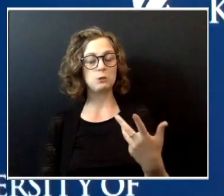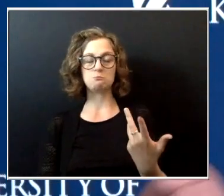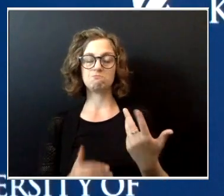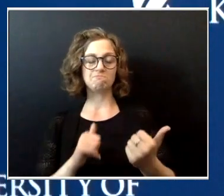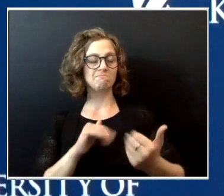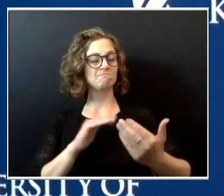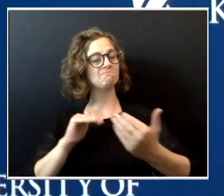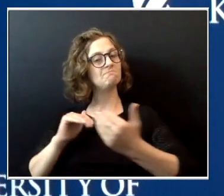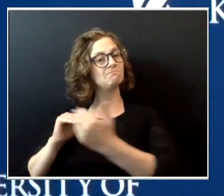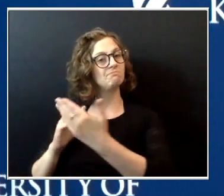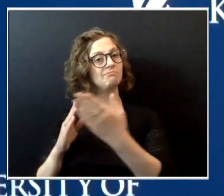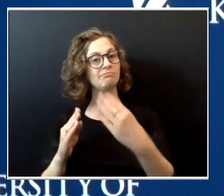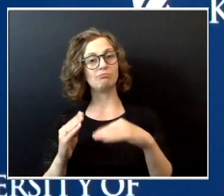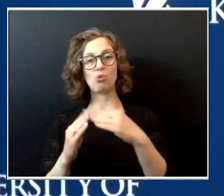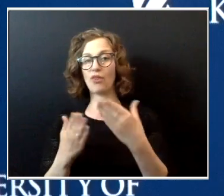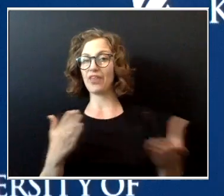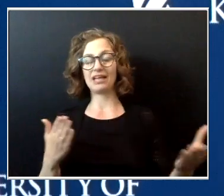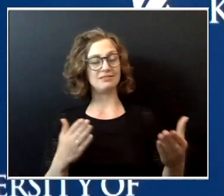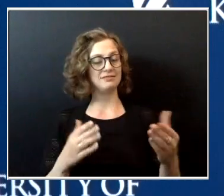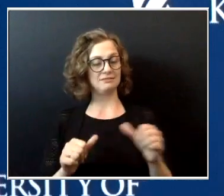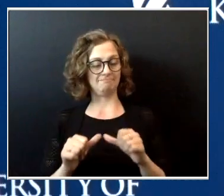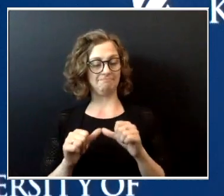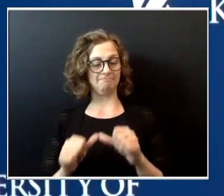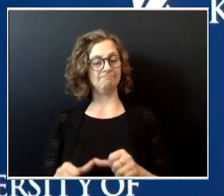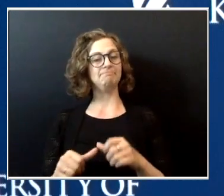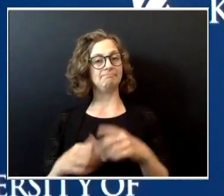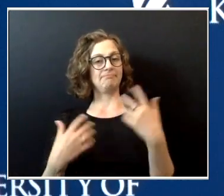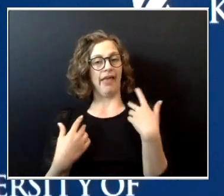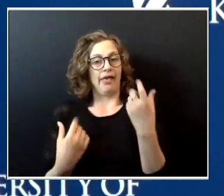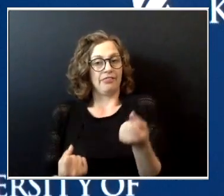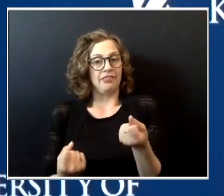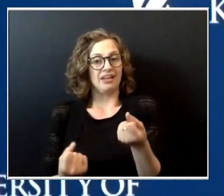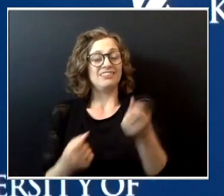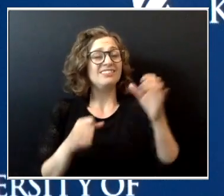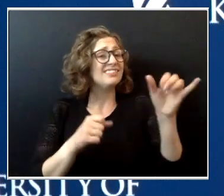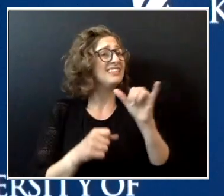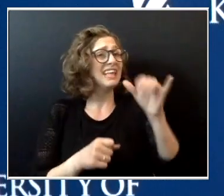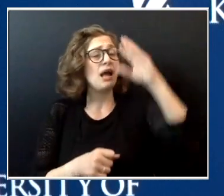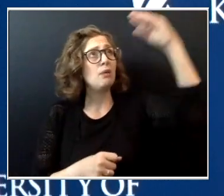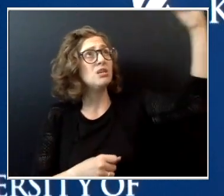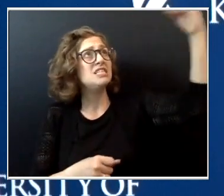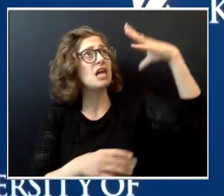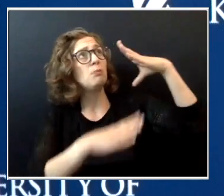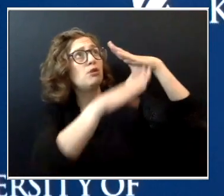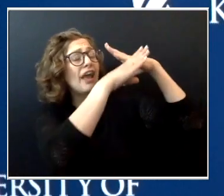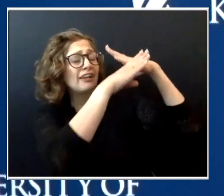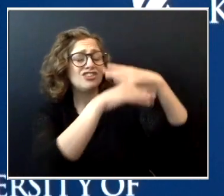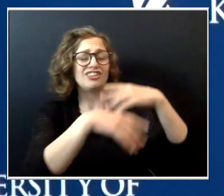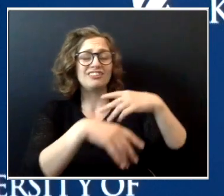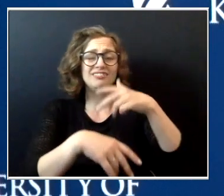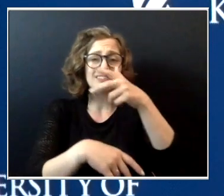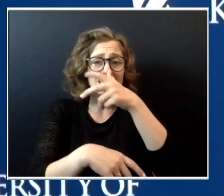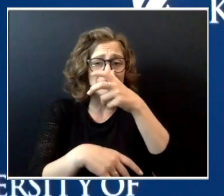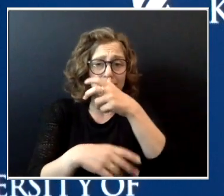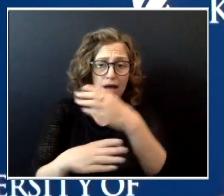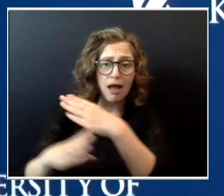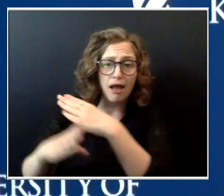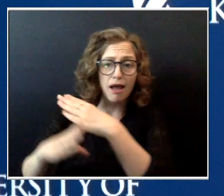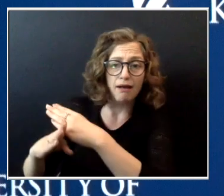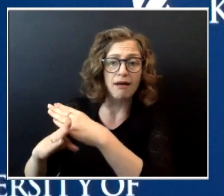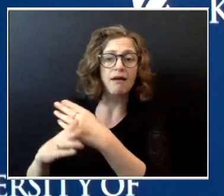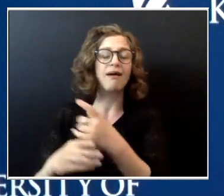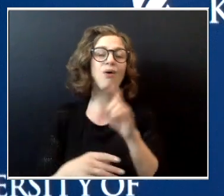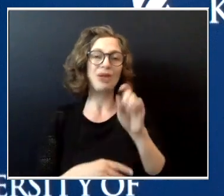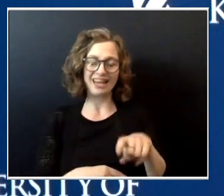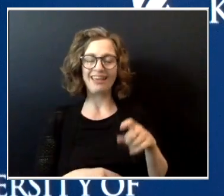healthy. Just as we talk about sun protection, protection against insects and bugs, we need to also include hearing protection just for